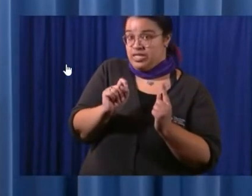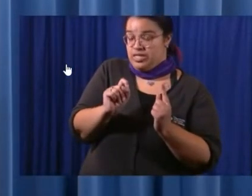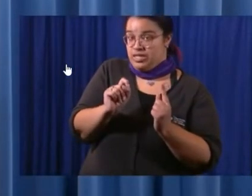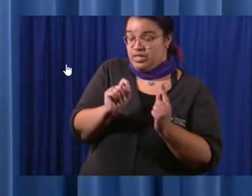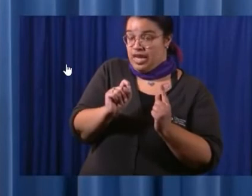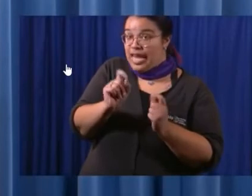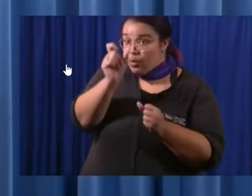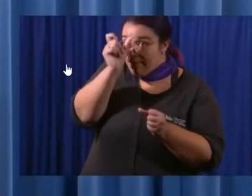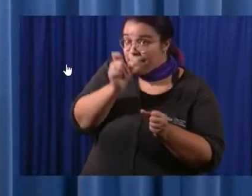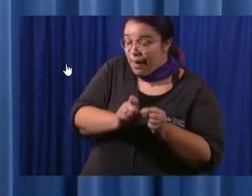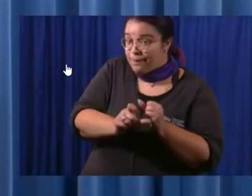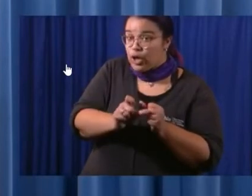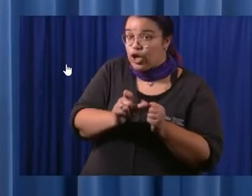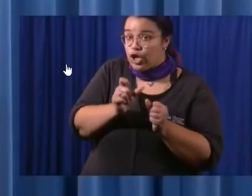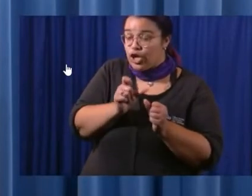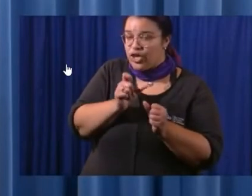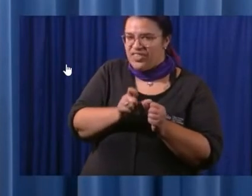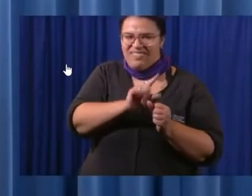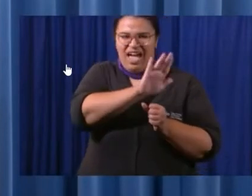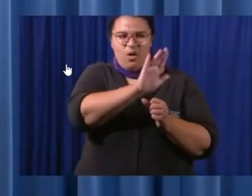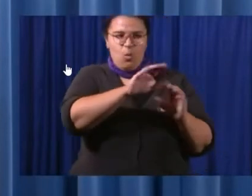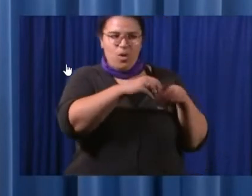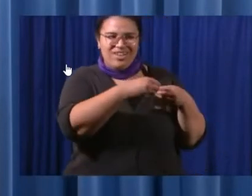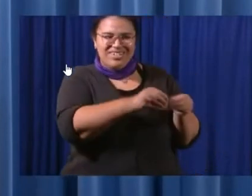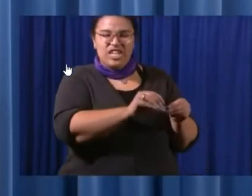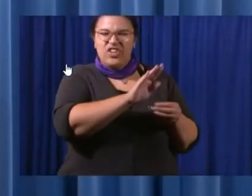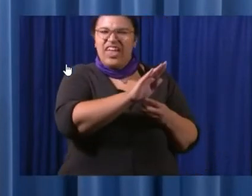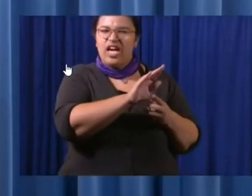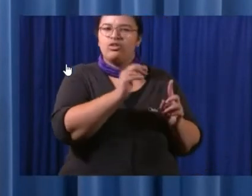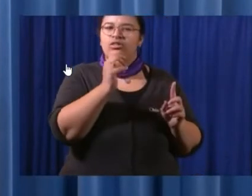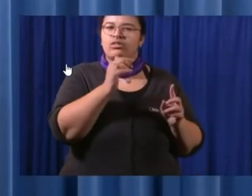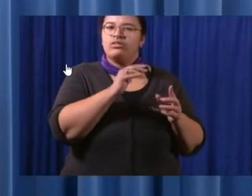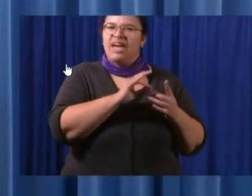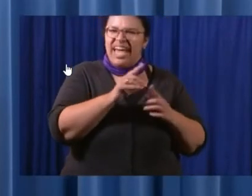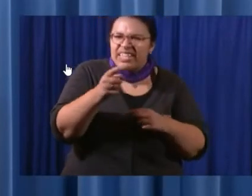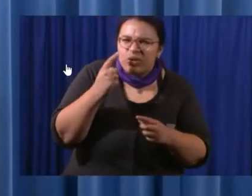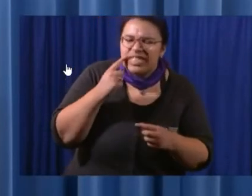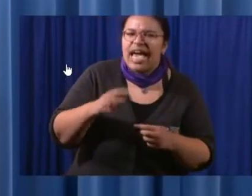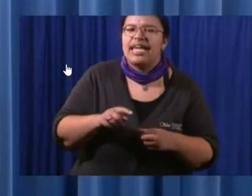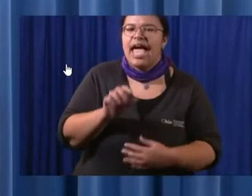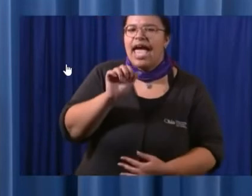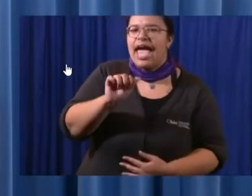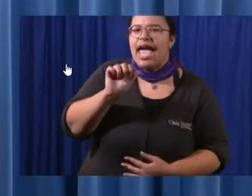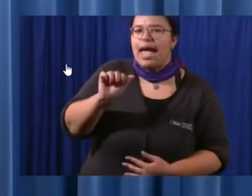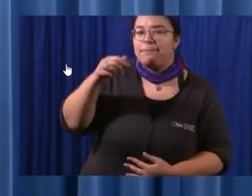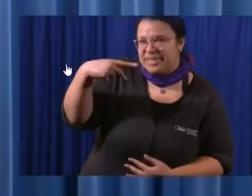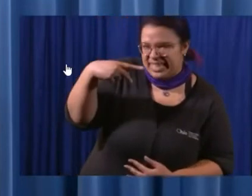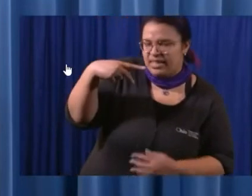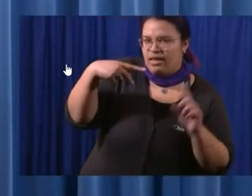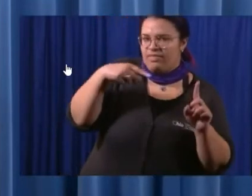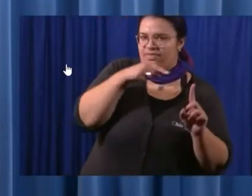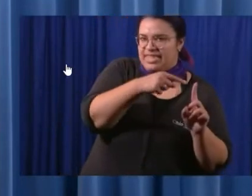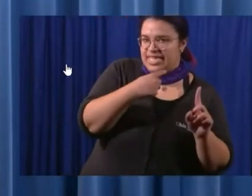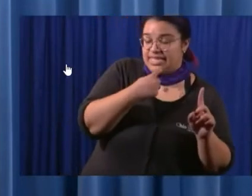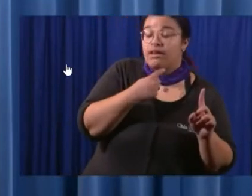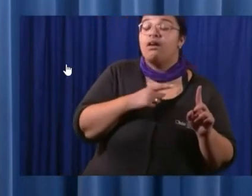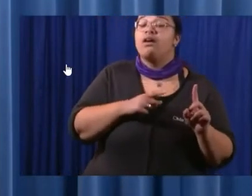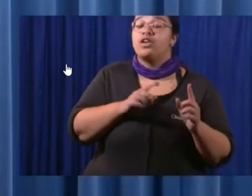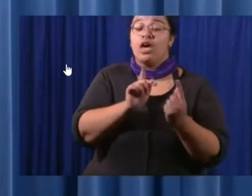context was, and I believe it was as you said, American Society of Pediatrics, that came up in